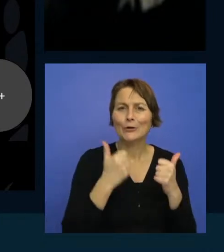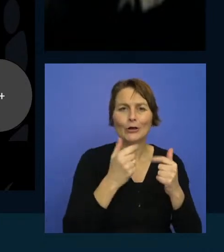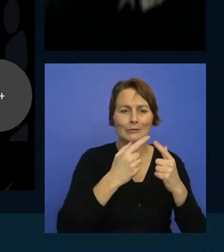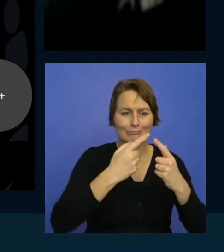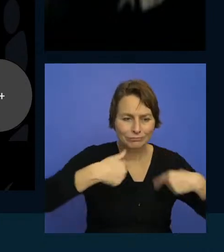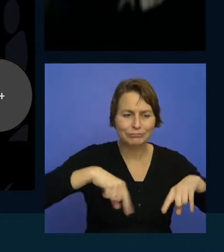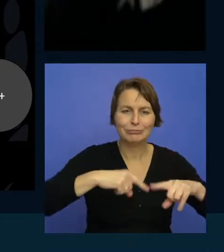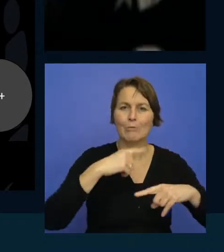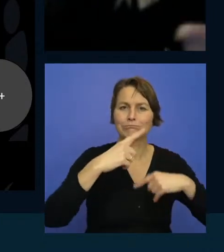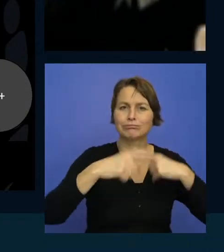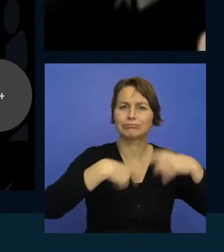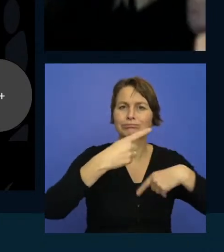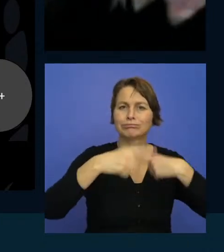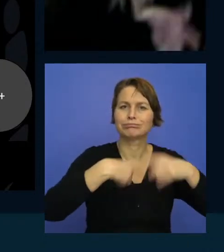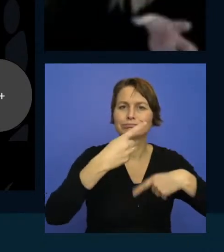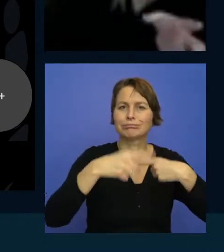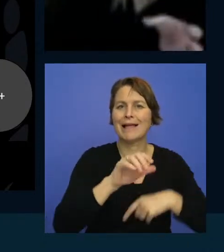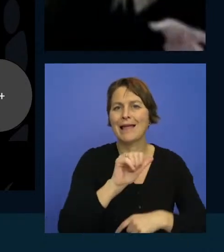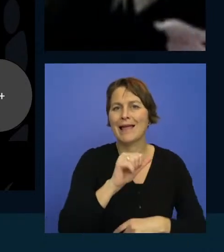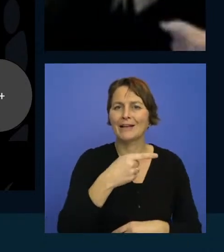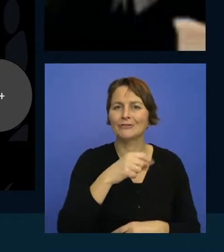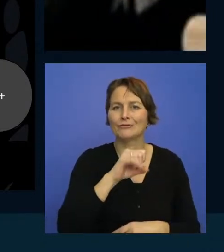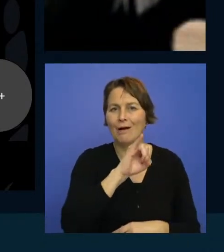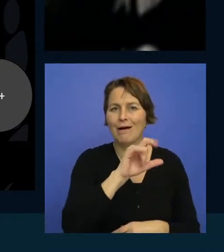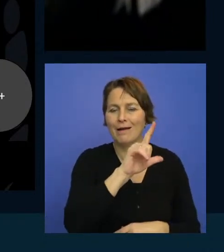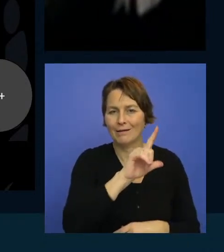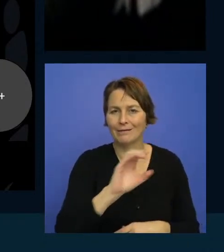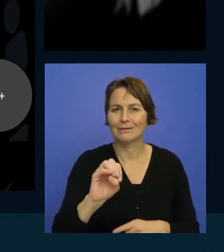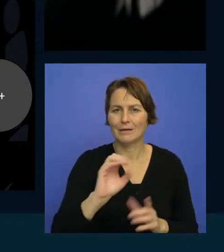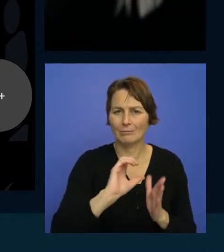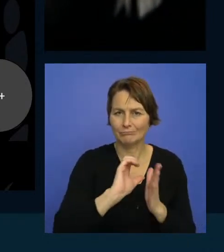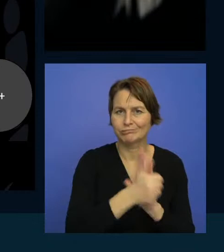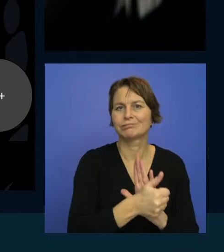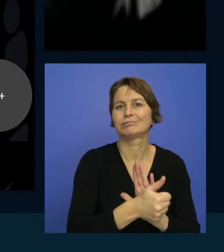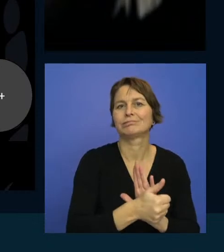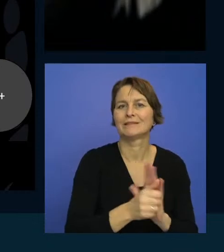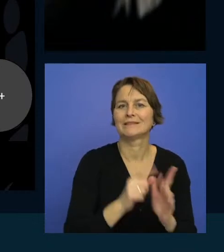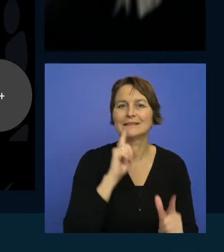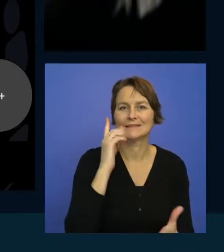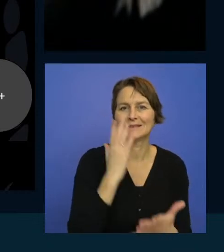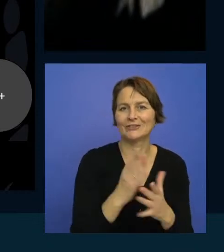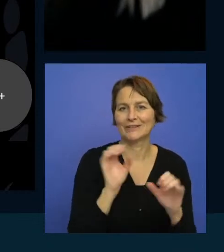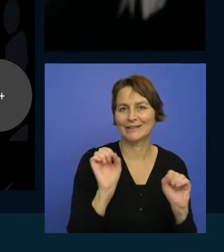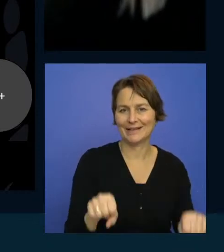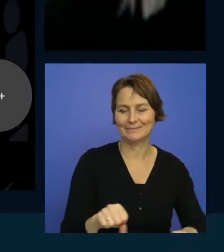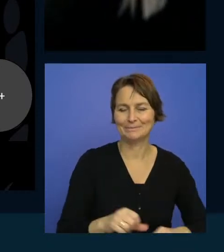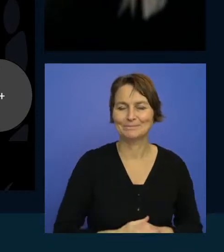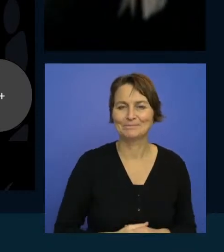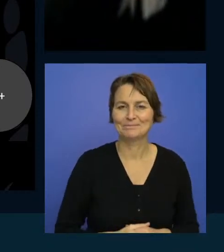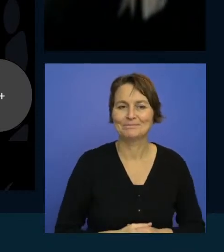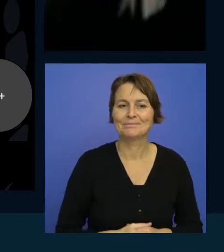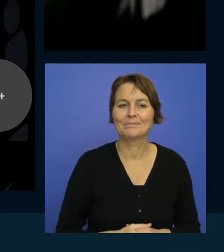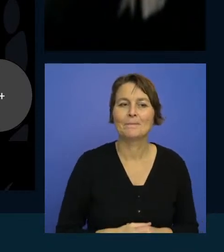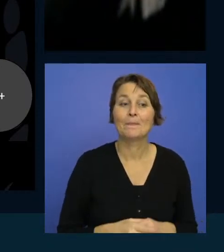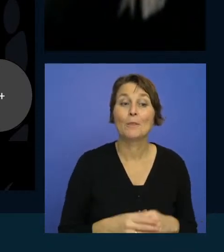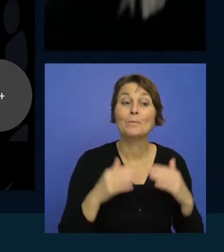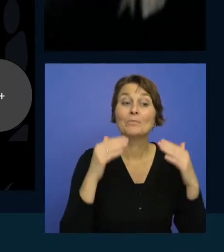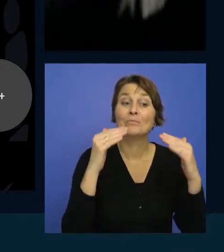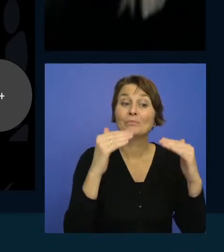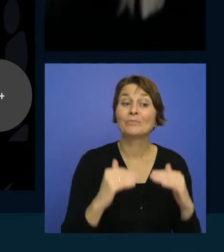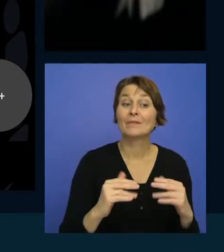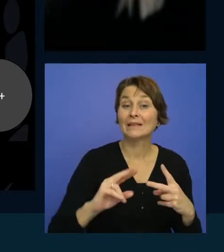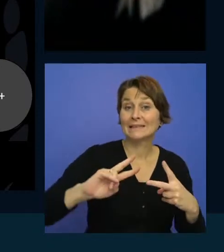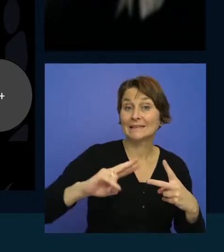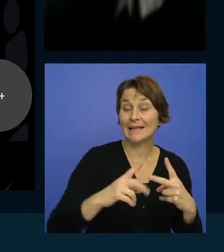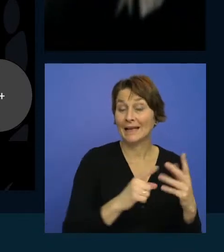sure. Then the second demo here is about the search experience to find and open Power